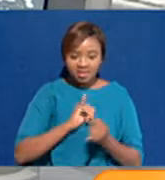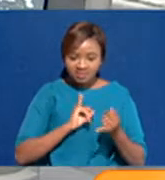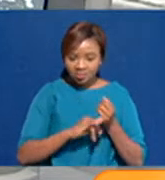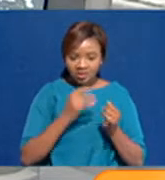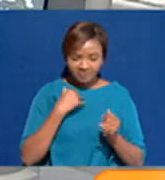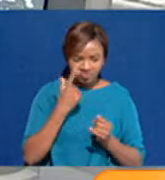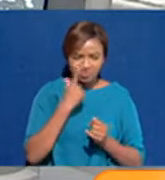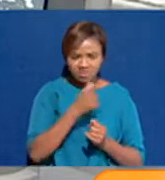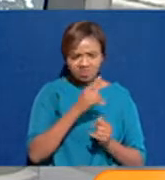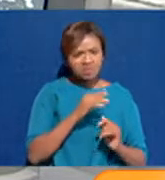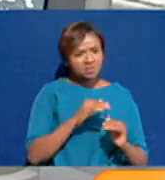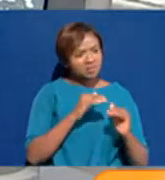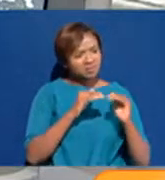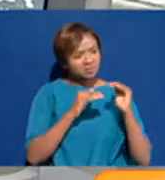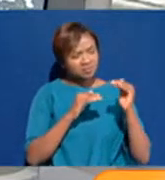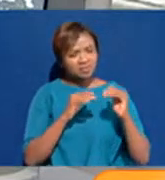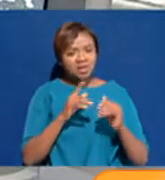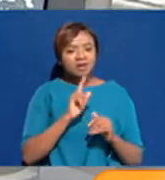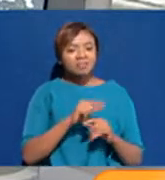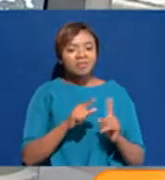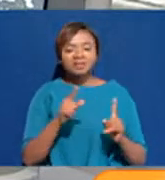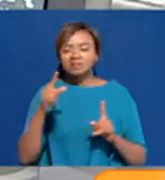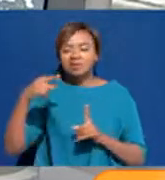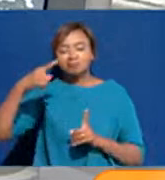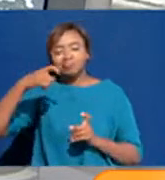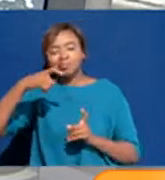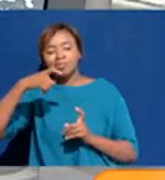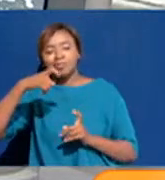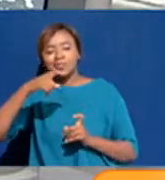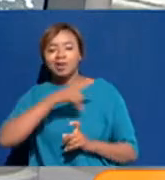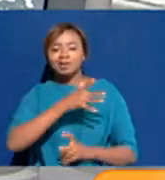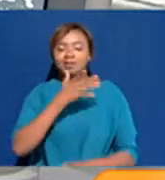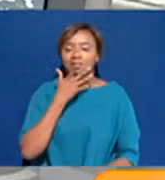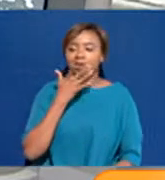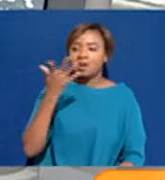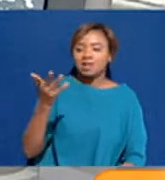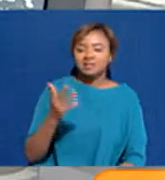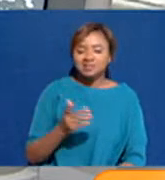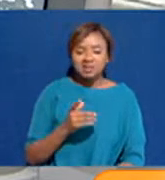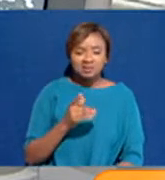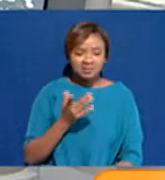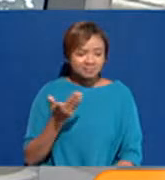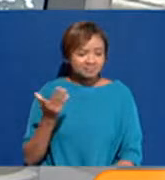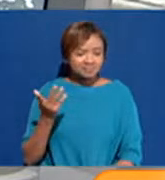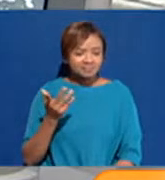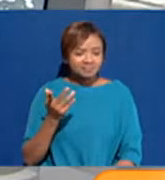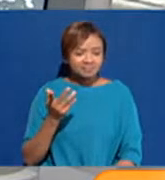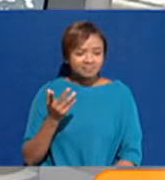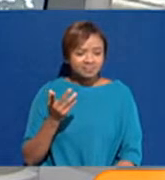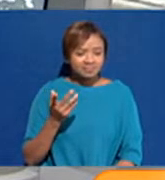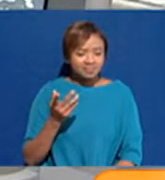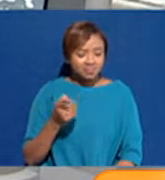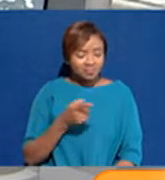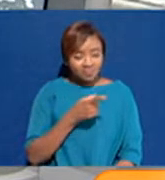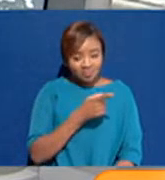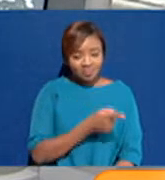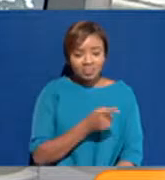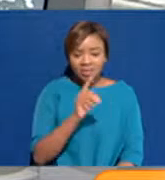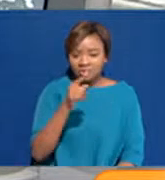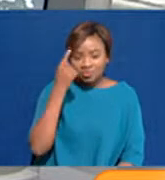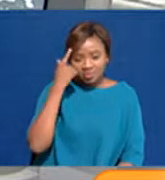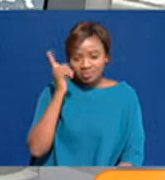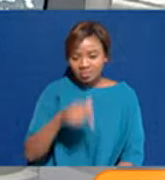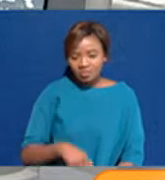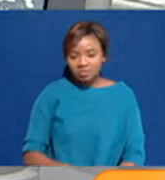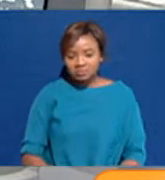society, having to respond to all the vitriol out there. When you see if it comes to that, what does that say